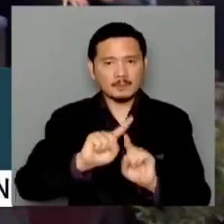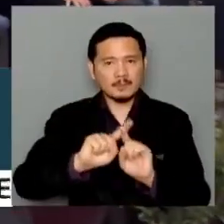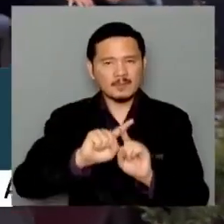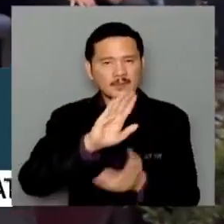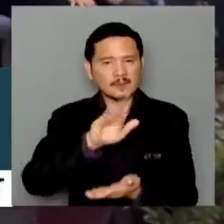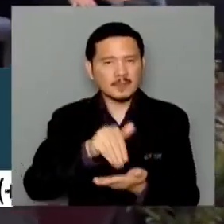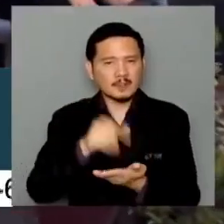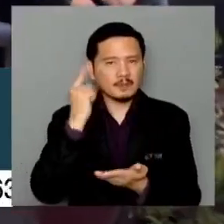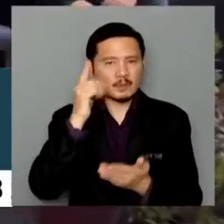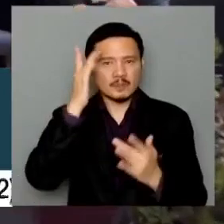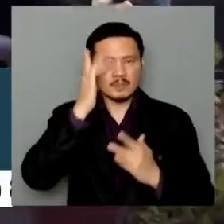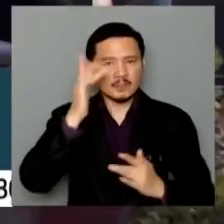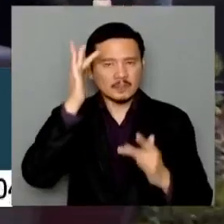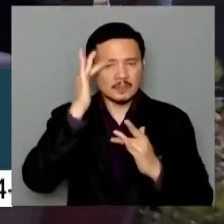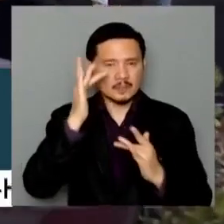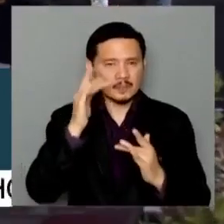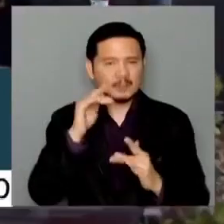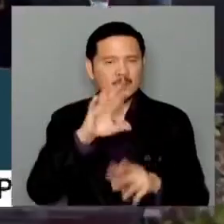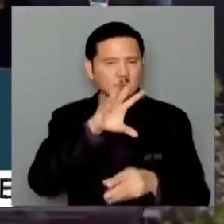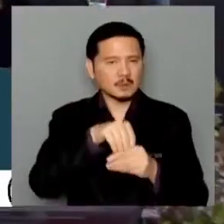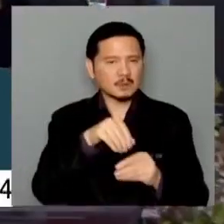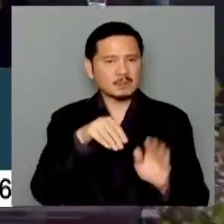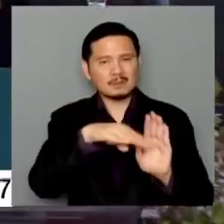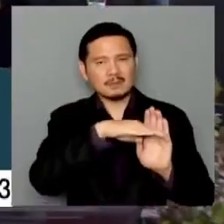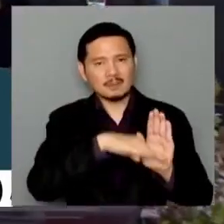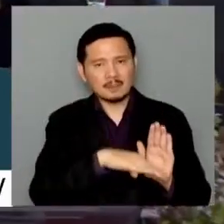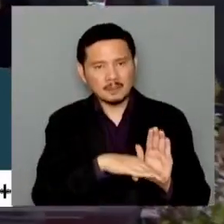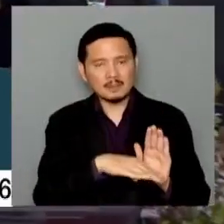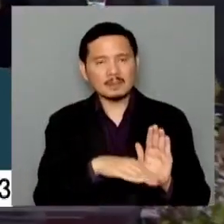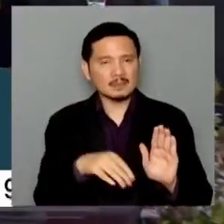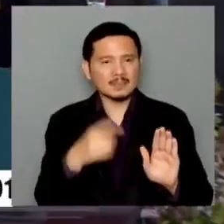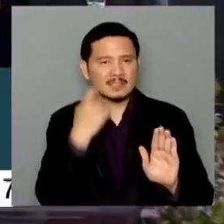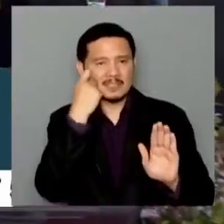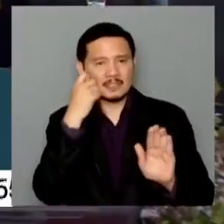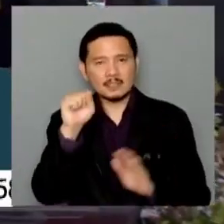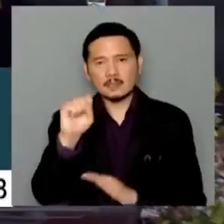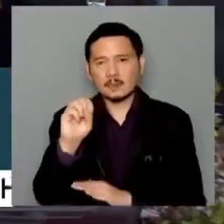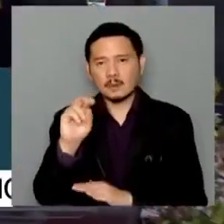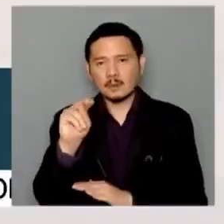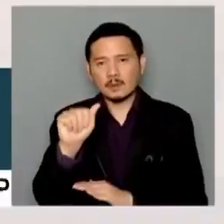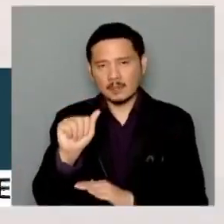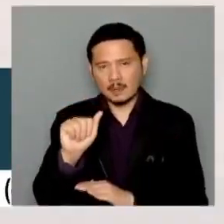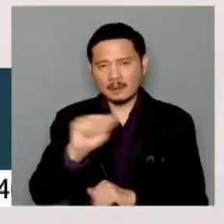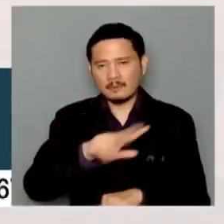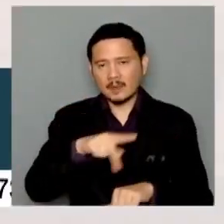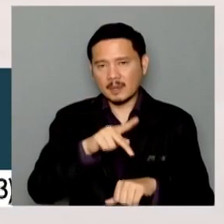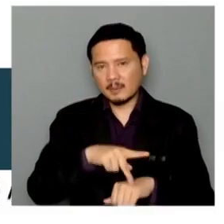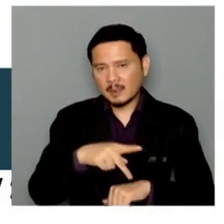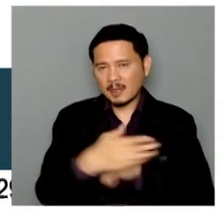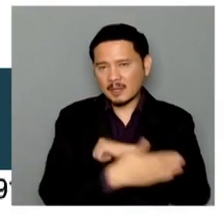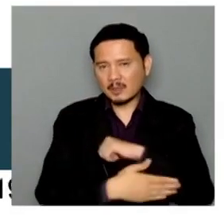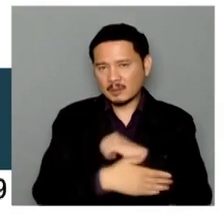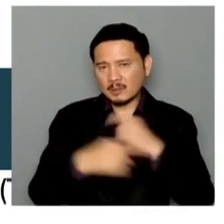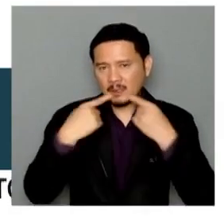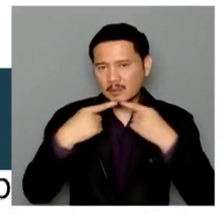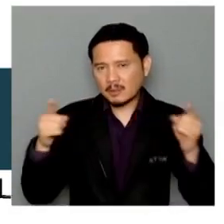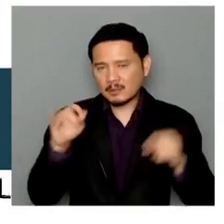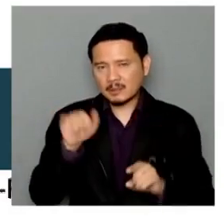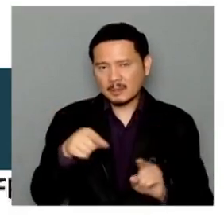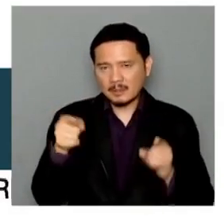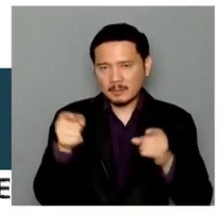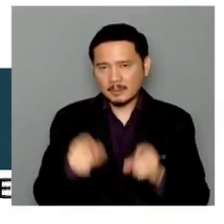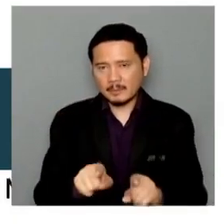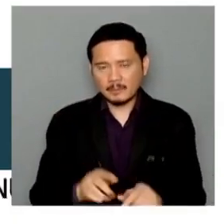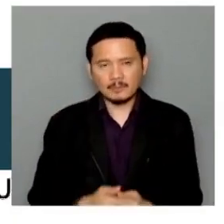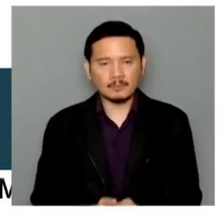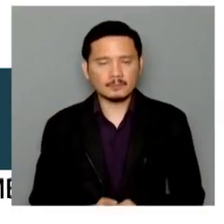administration's legislative agenda during his last State of the Nation address in July. Carmina? Well, Pia,